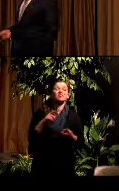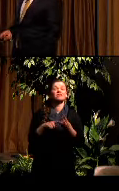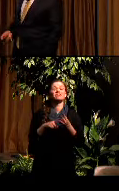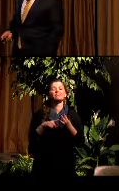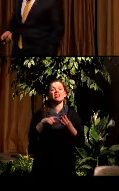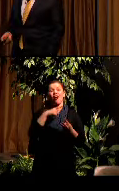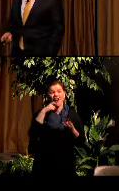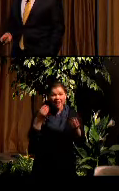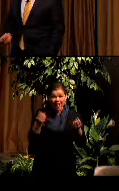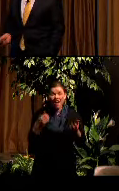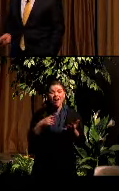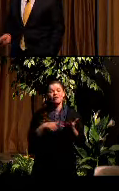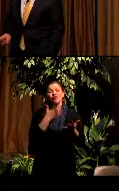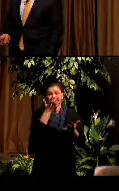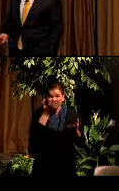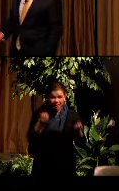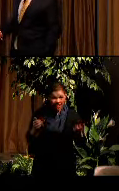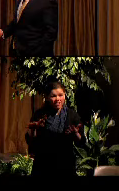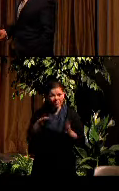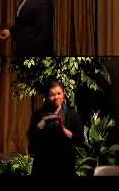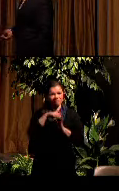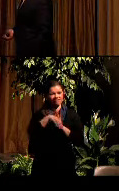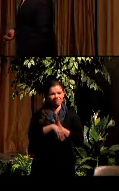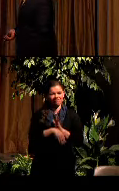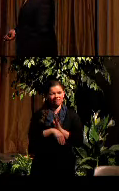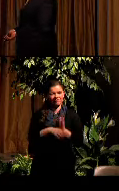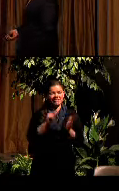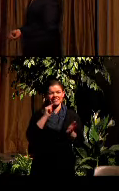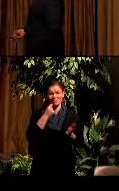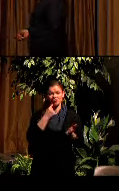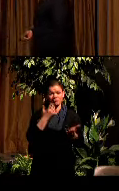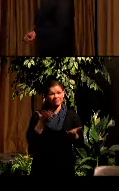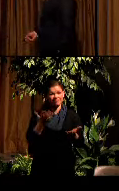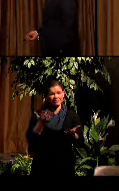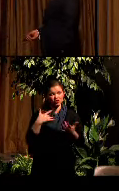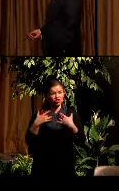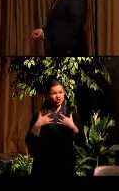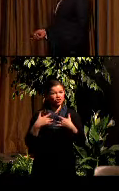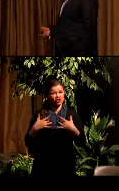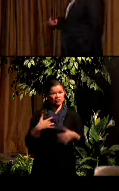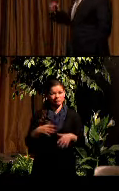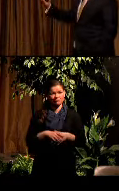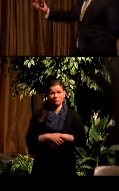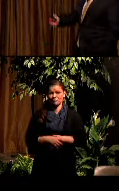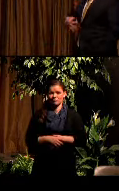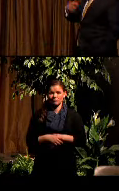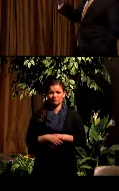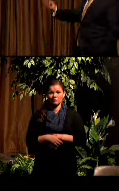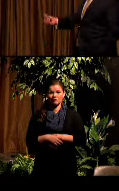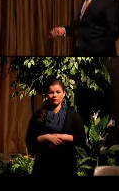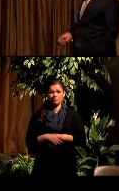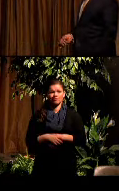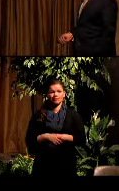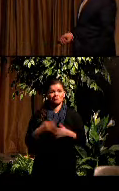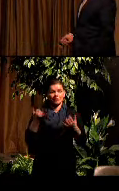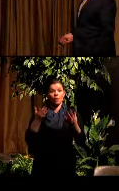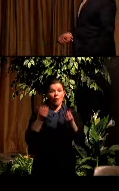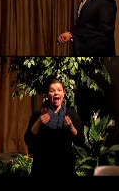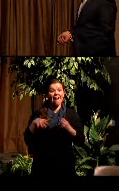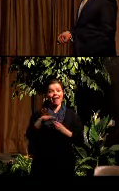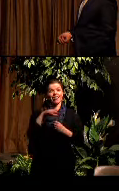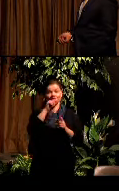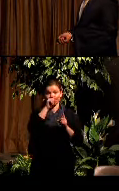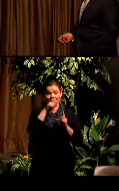They're generally in a pretty serious decline. Wetland birds are showing, on average, across all the indicator